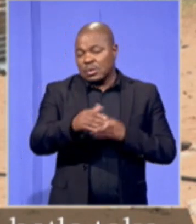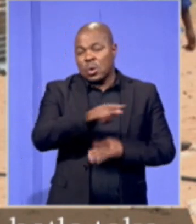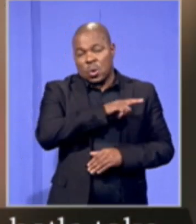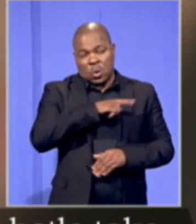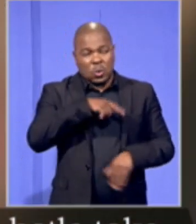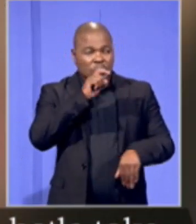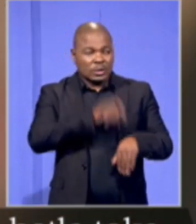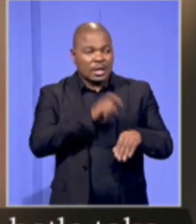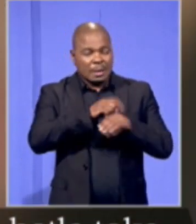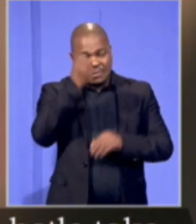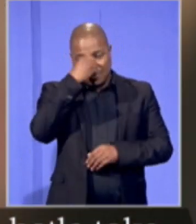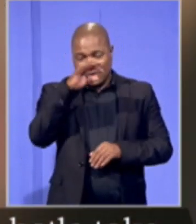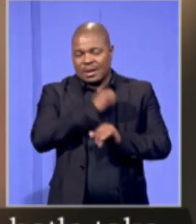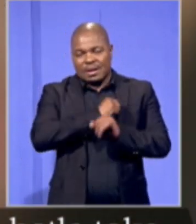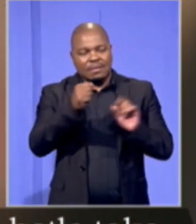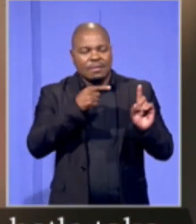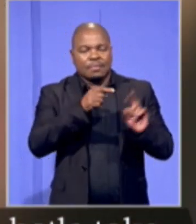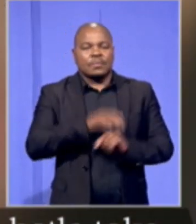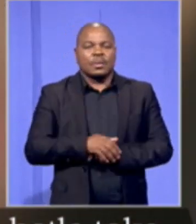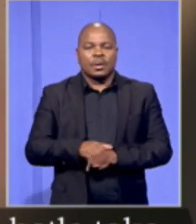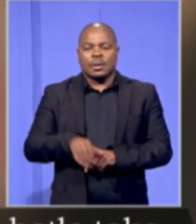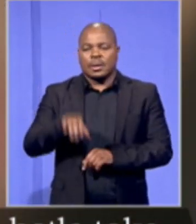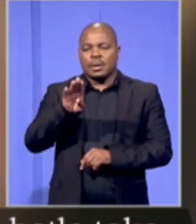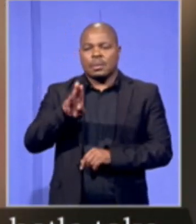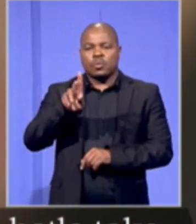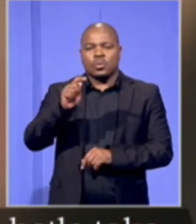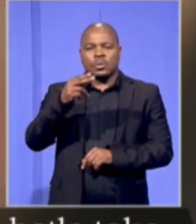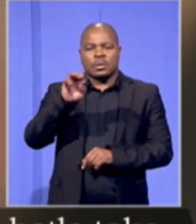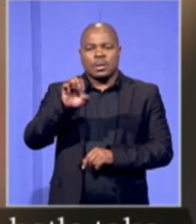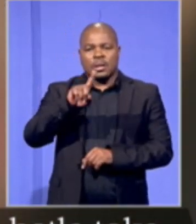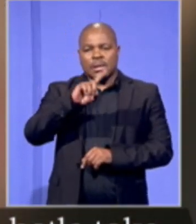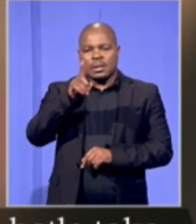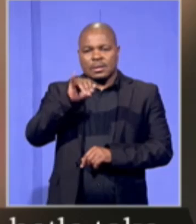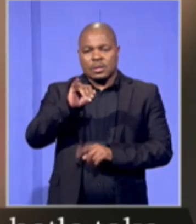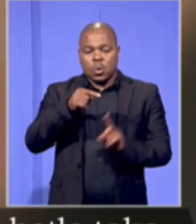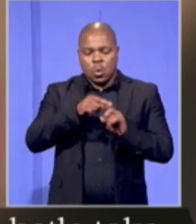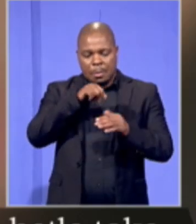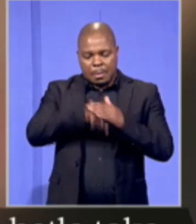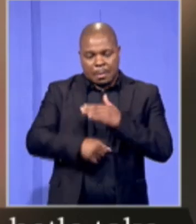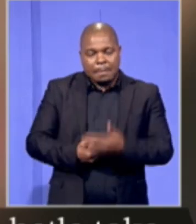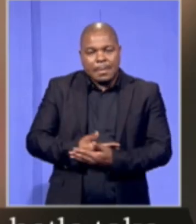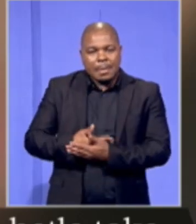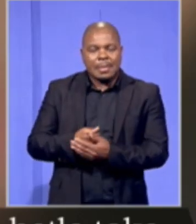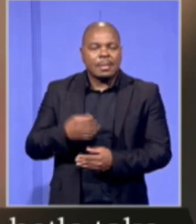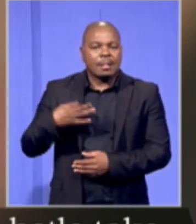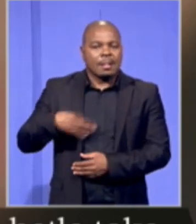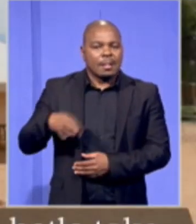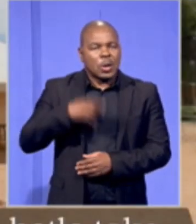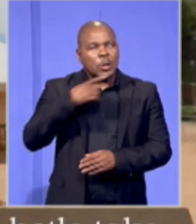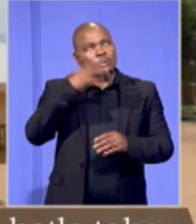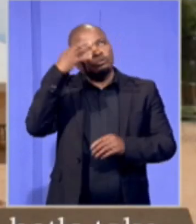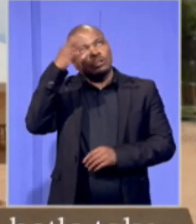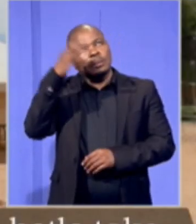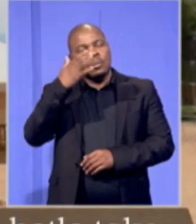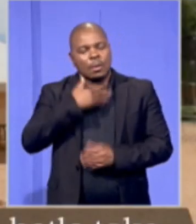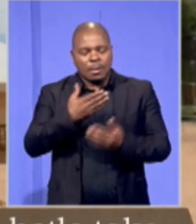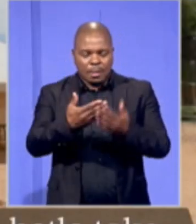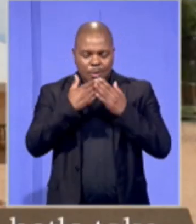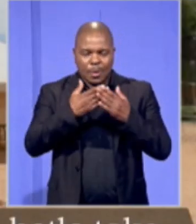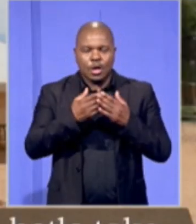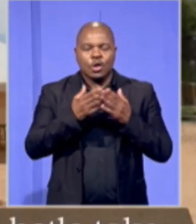a ka lebala. Buthelezi yo a tlogelang lesea la mosetsana o ne a na le ditoro tsa go ithutela dithuto tsa human